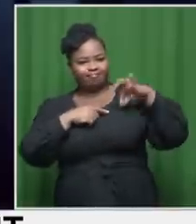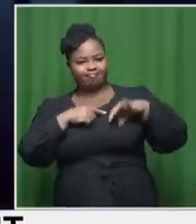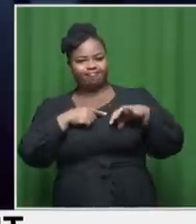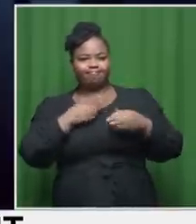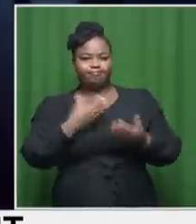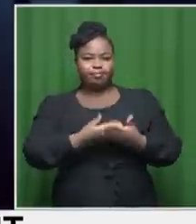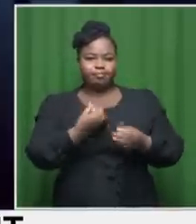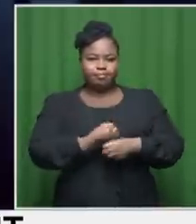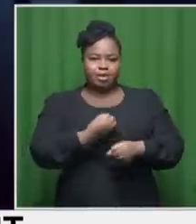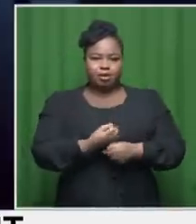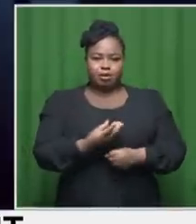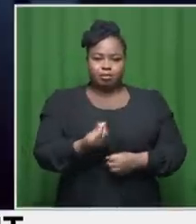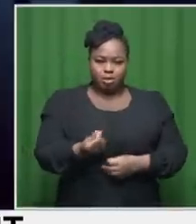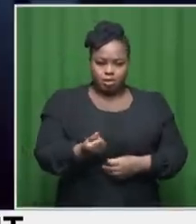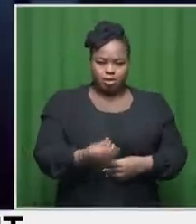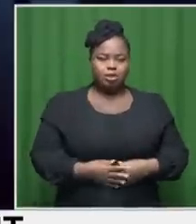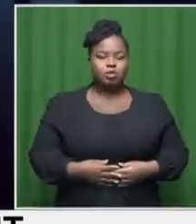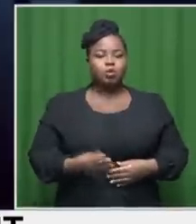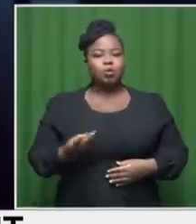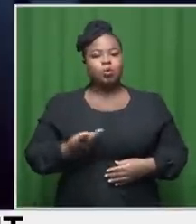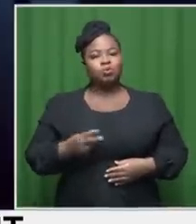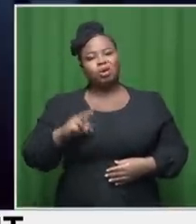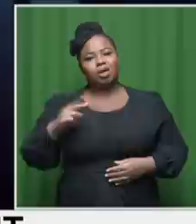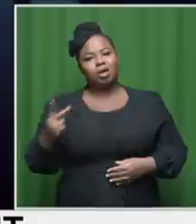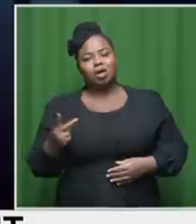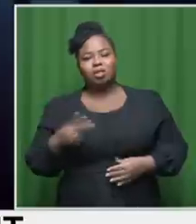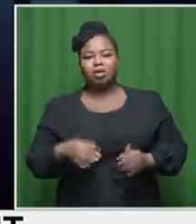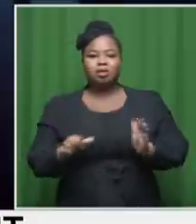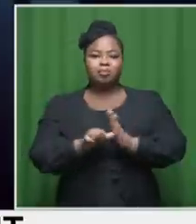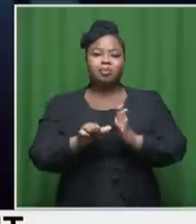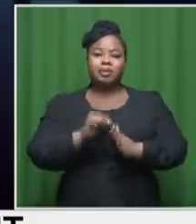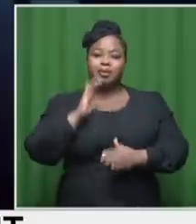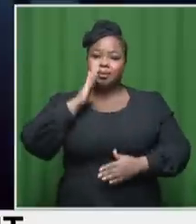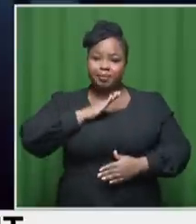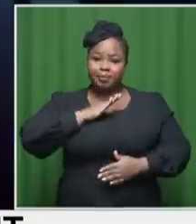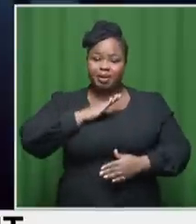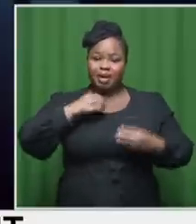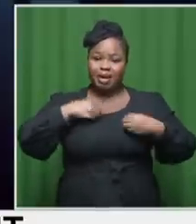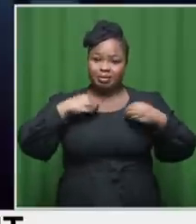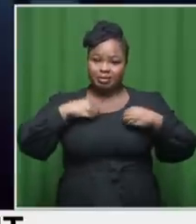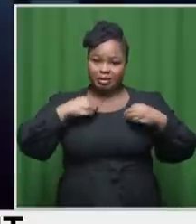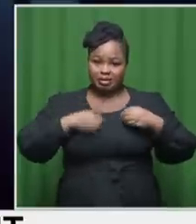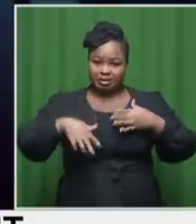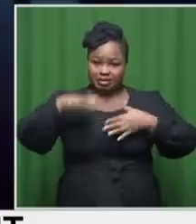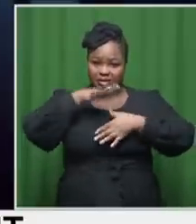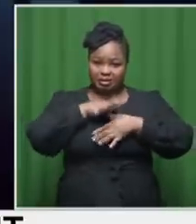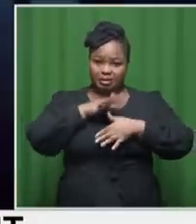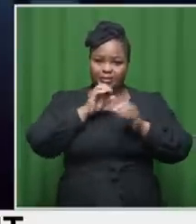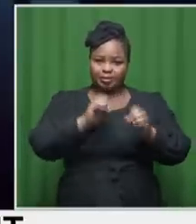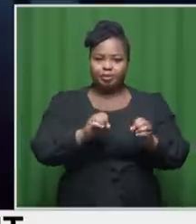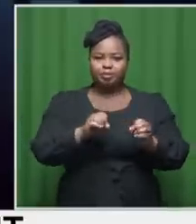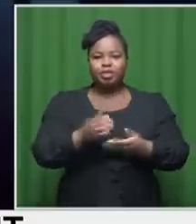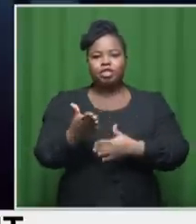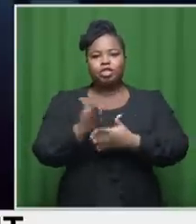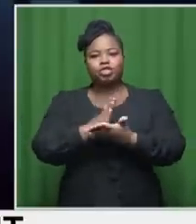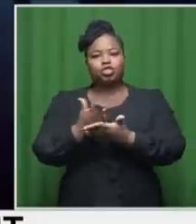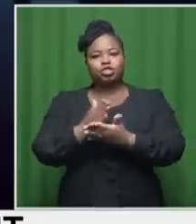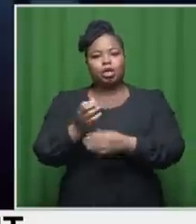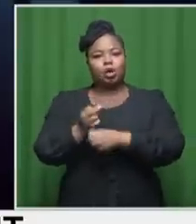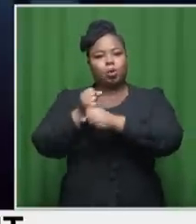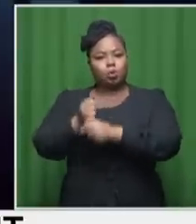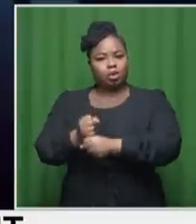the business. The other non-core assets that we have is where we may have a shareholding in certain